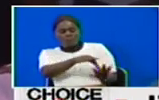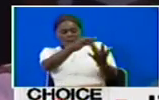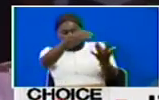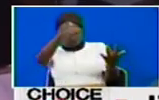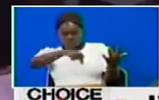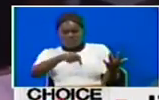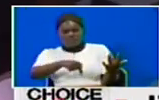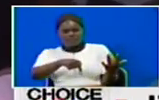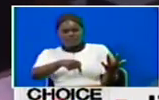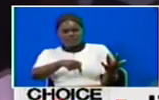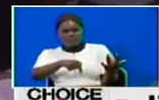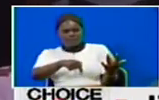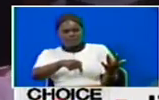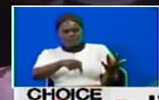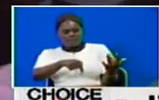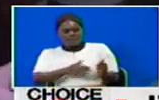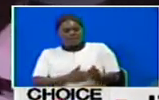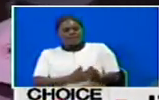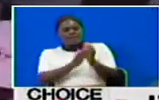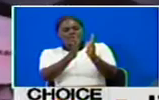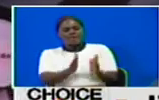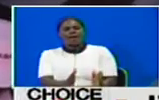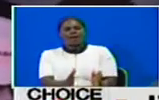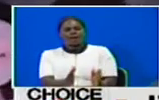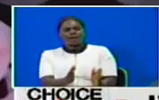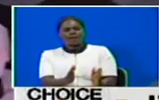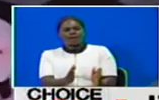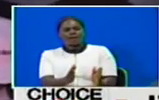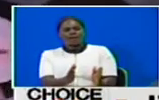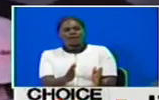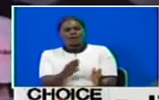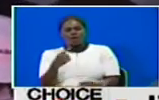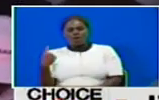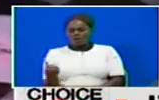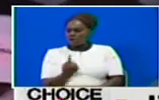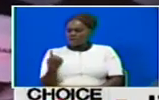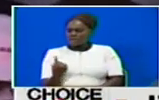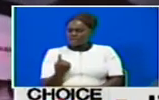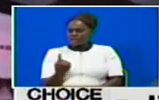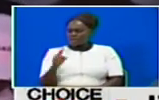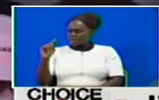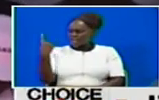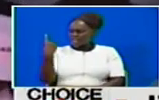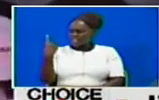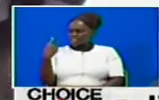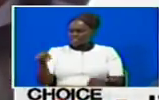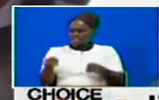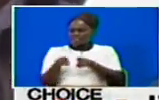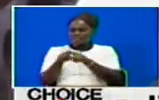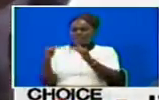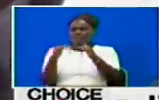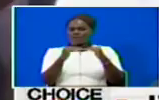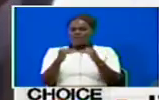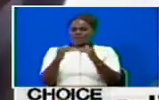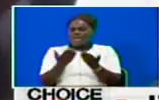today as our flag bearer is only but the first among equals.